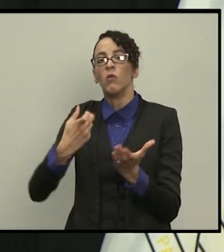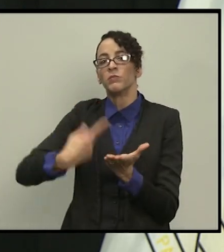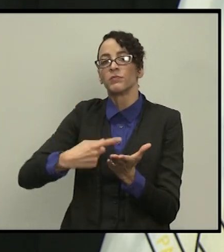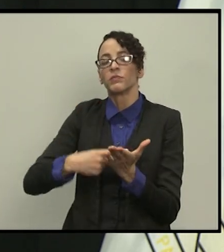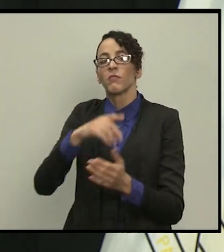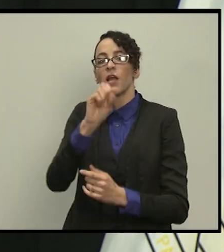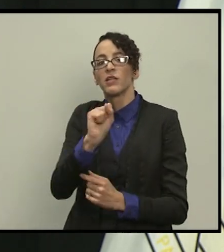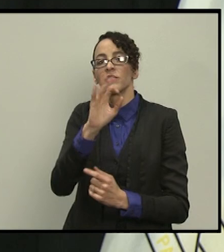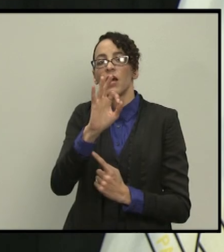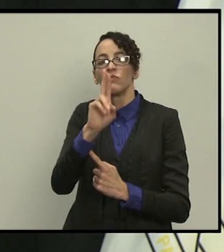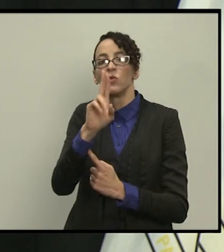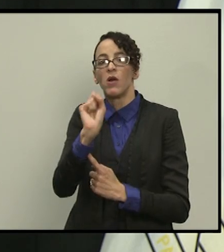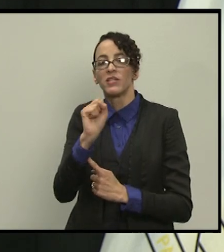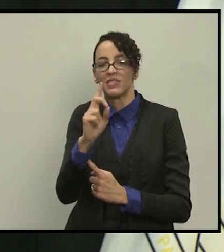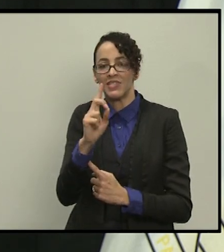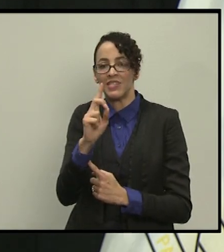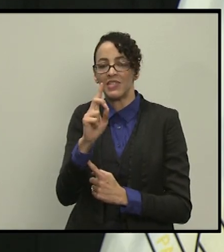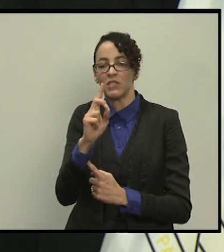done.